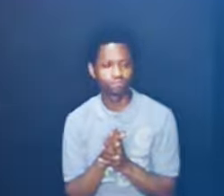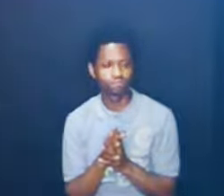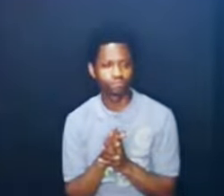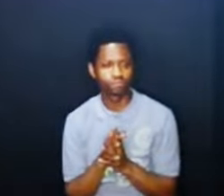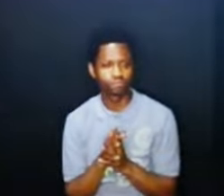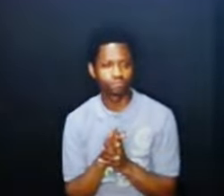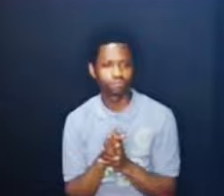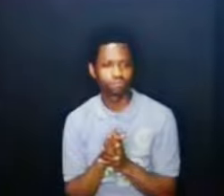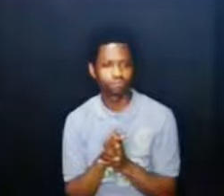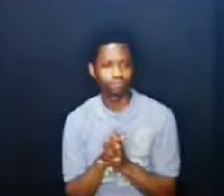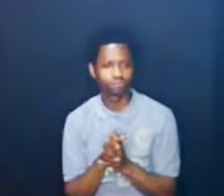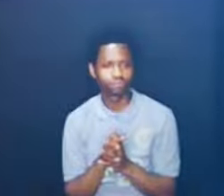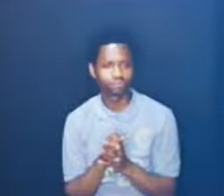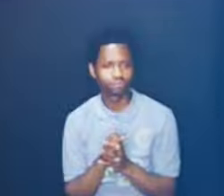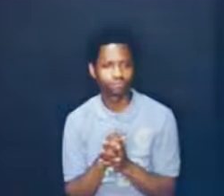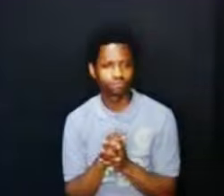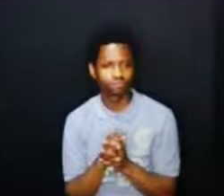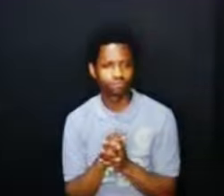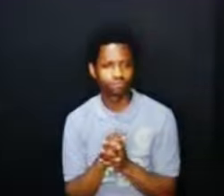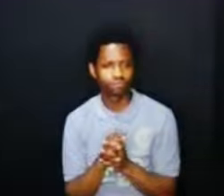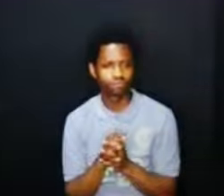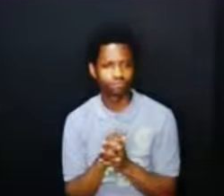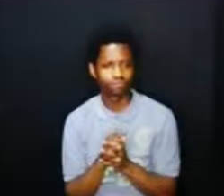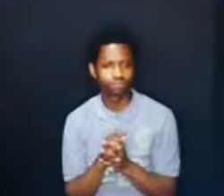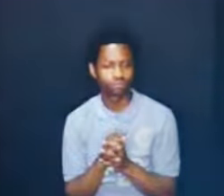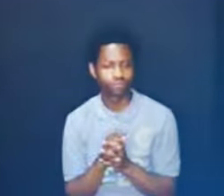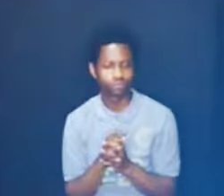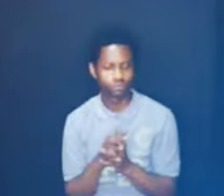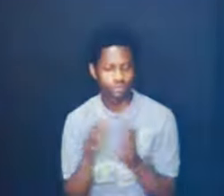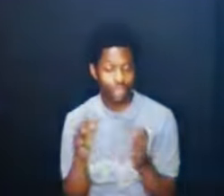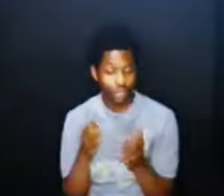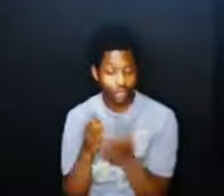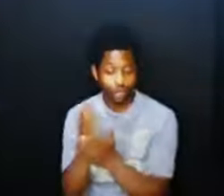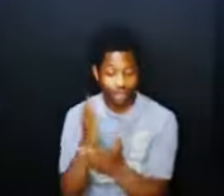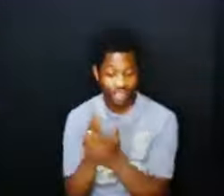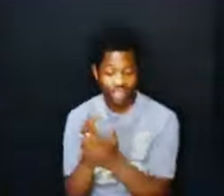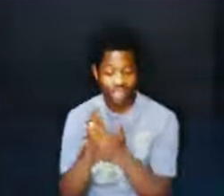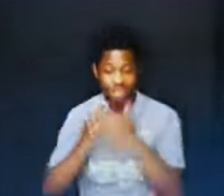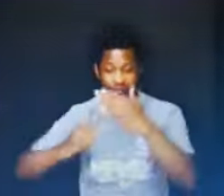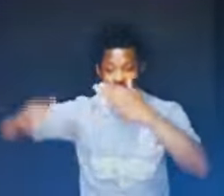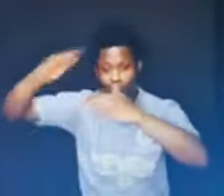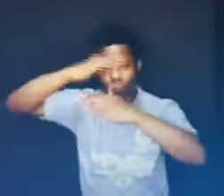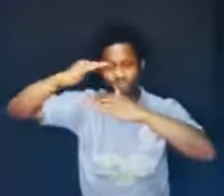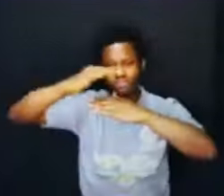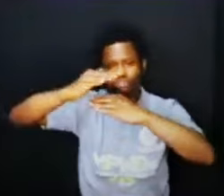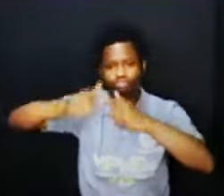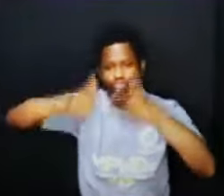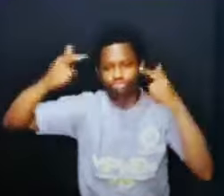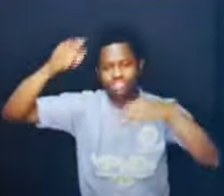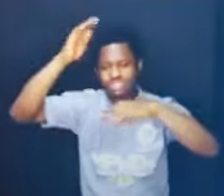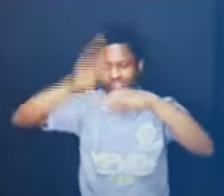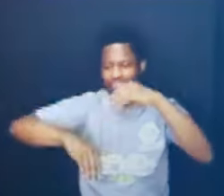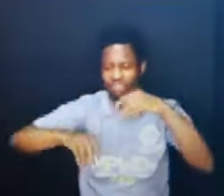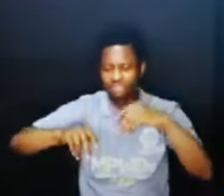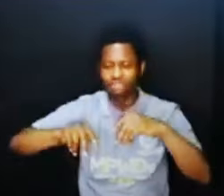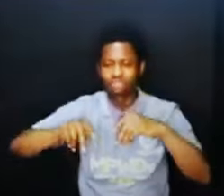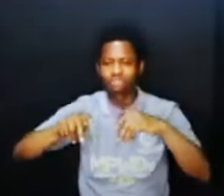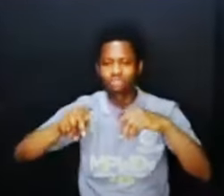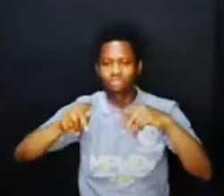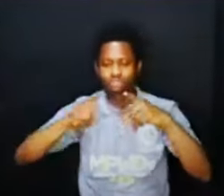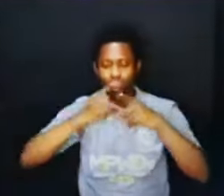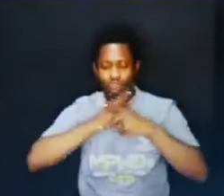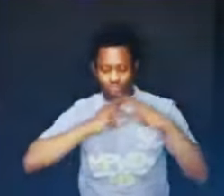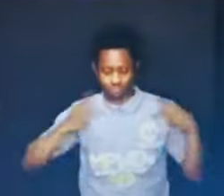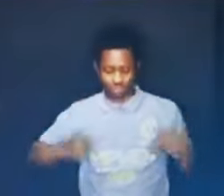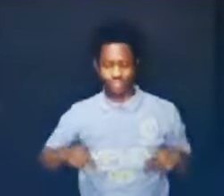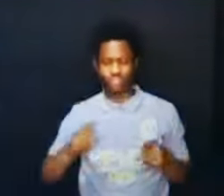Eddie. Righteousness that is superior to the righteousness of the Pharisees and the Sadducees. Trinia a chain Pharisee for any